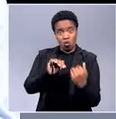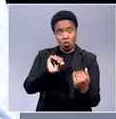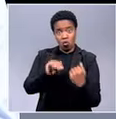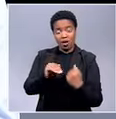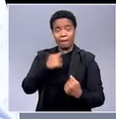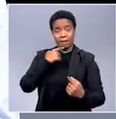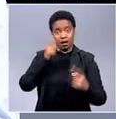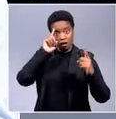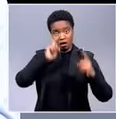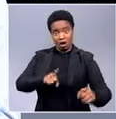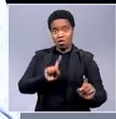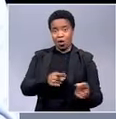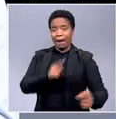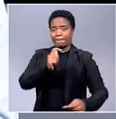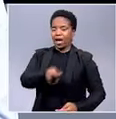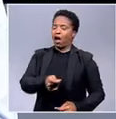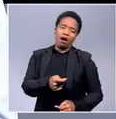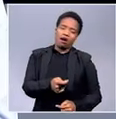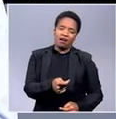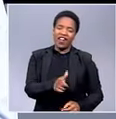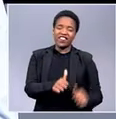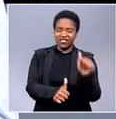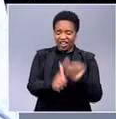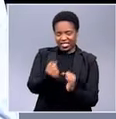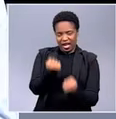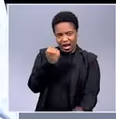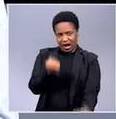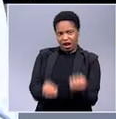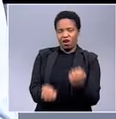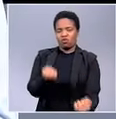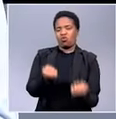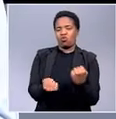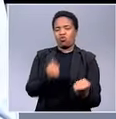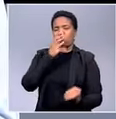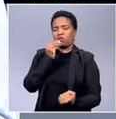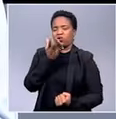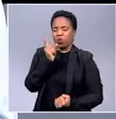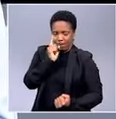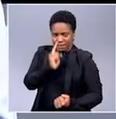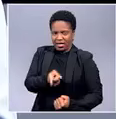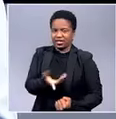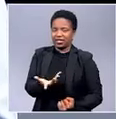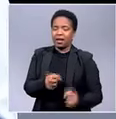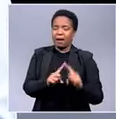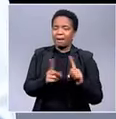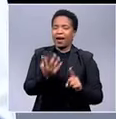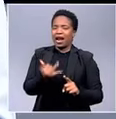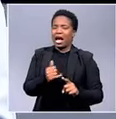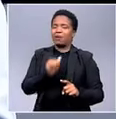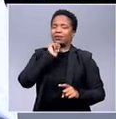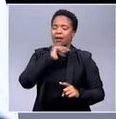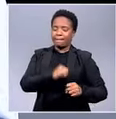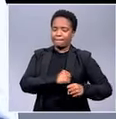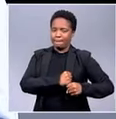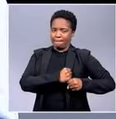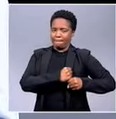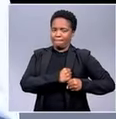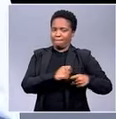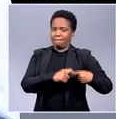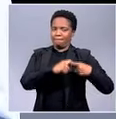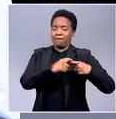that decision also has to be made. The court case has to stop, and obviously then the outstanding debt from motorists is the question mark of